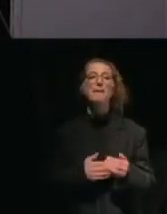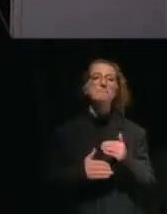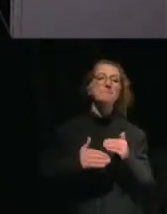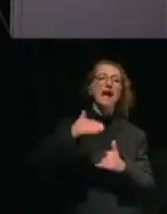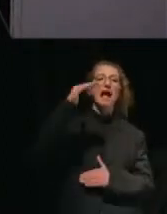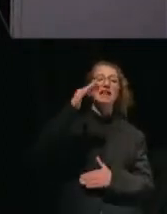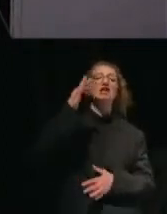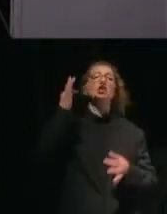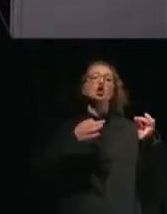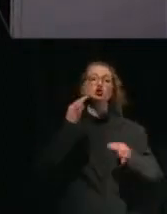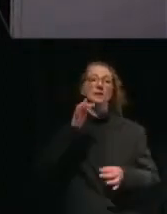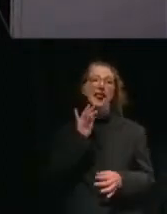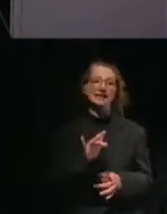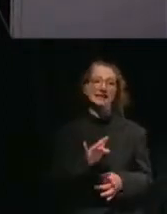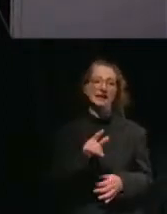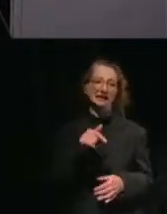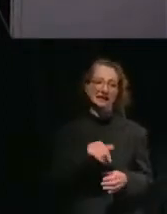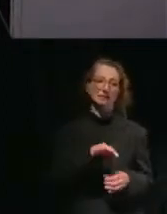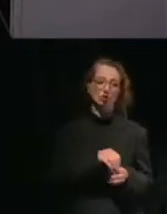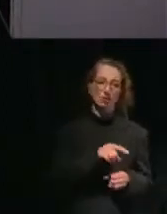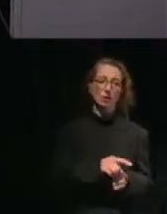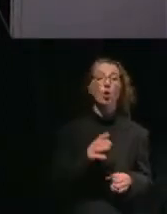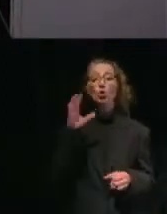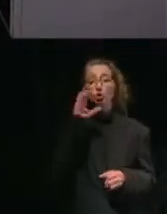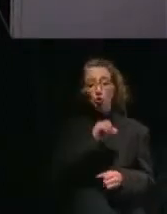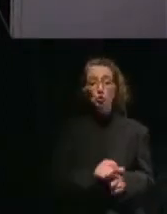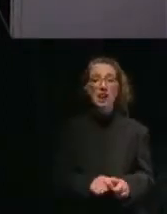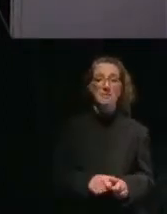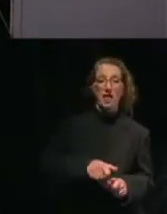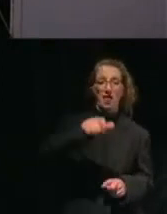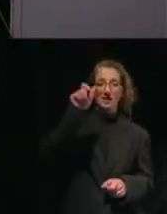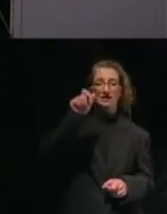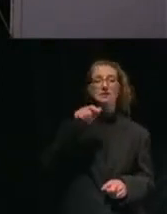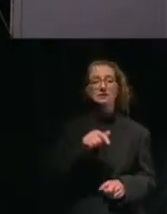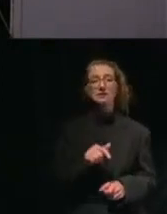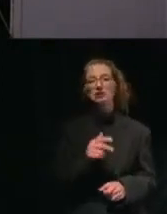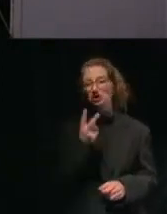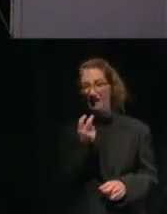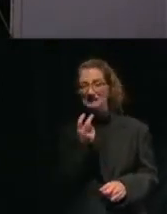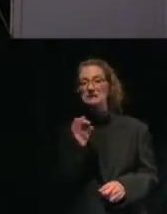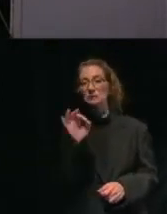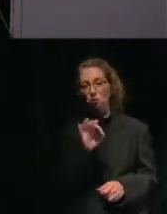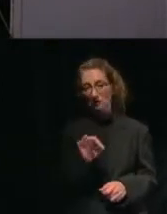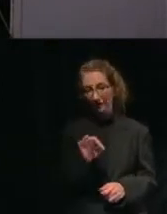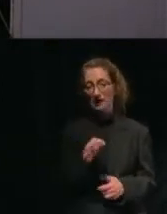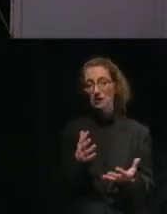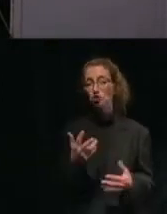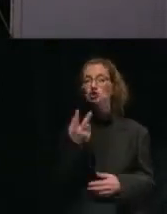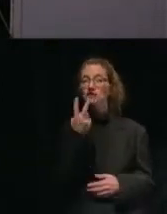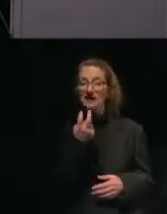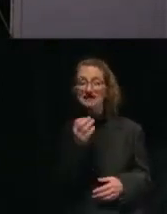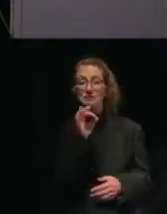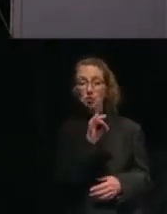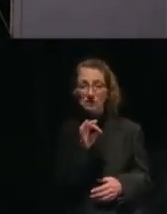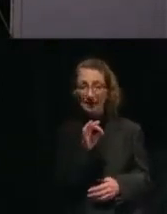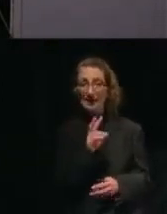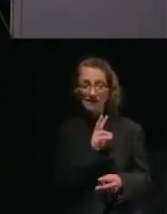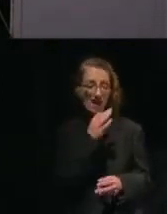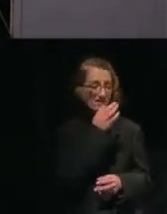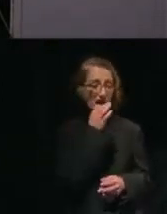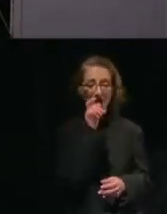primarily we have actors in the sample. The very dark bar that you can see in the picture, that's at